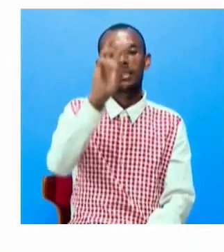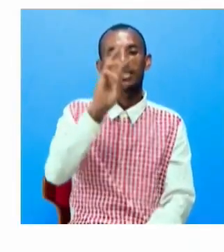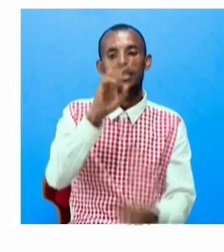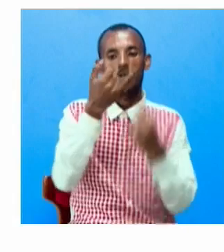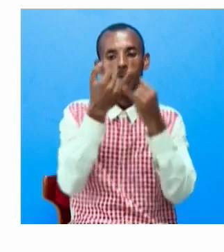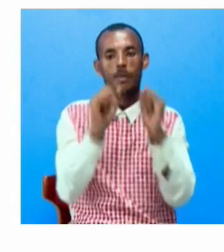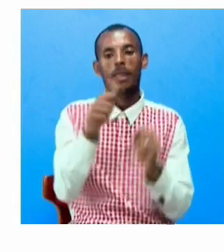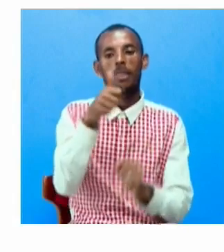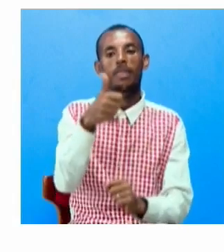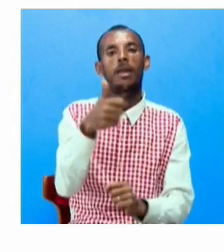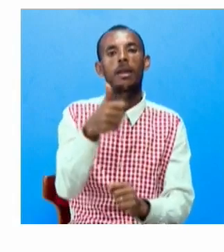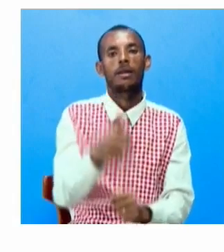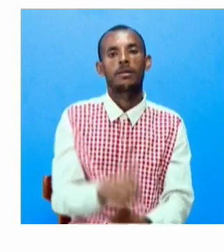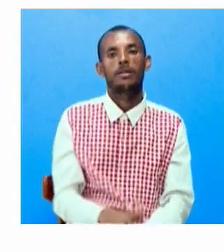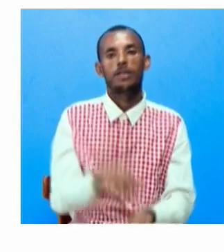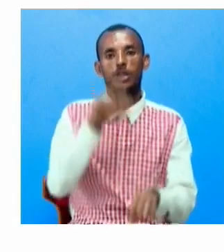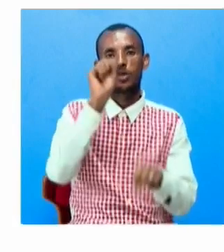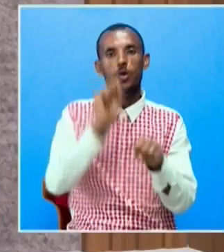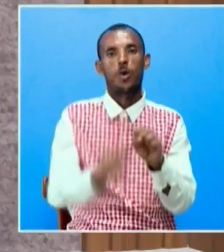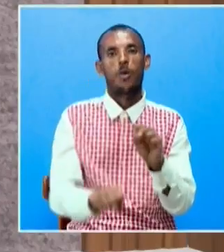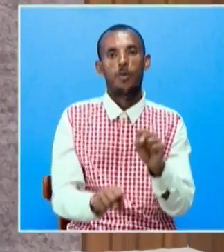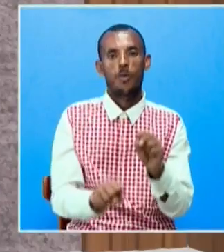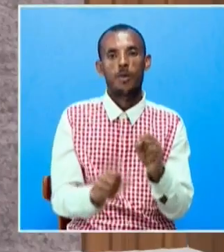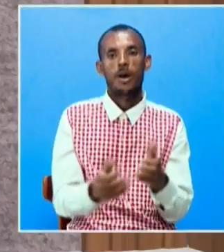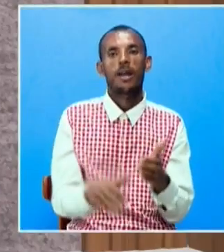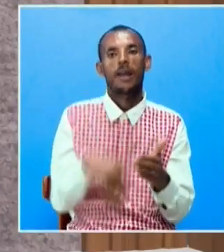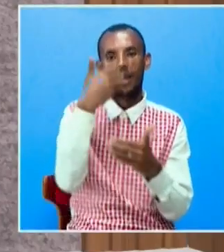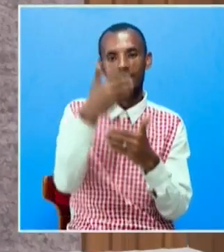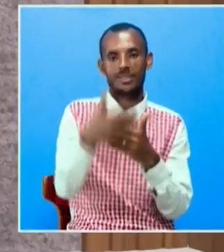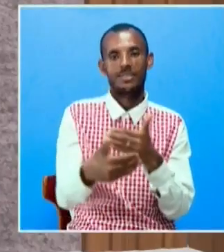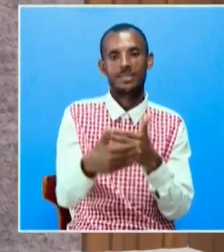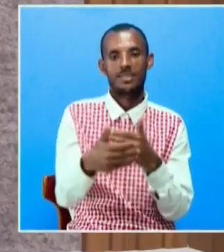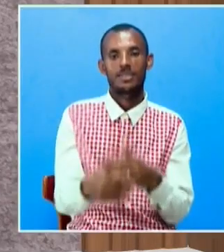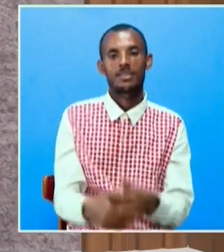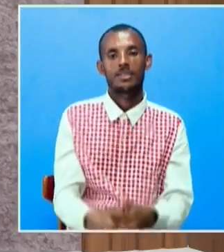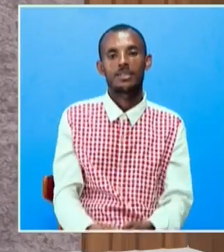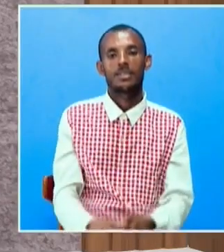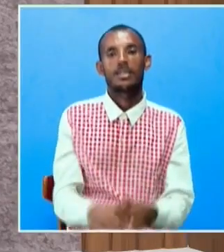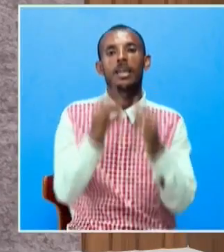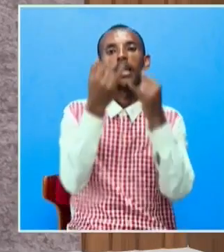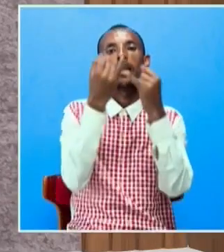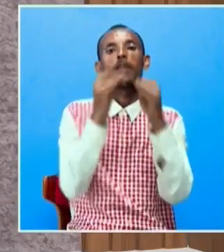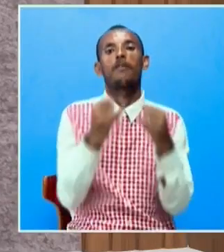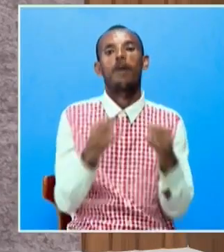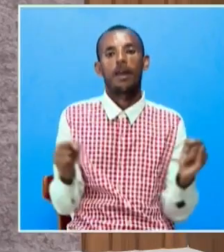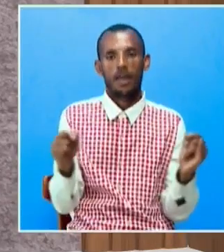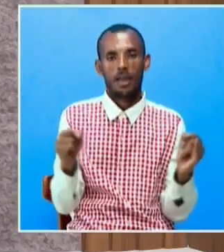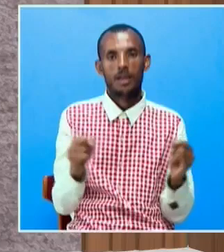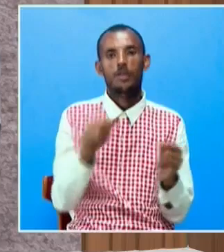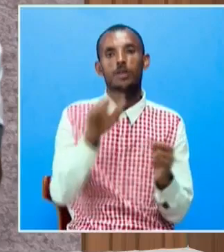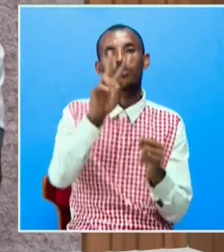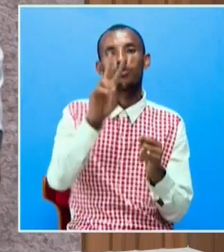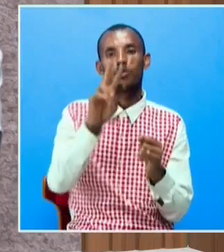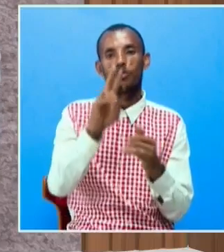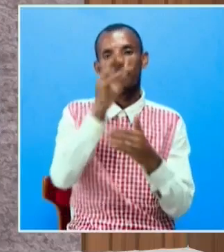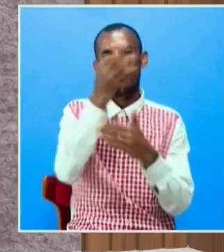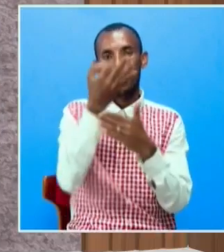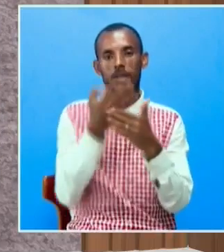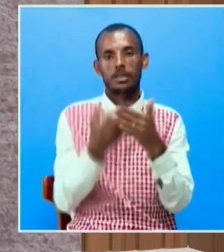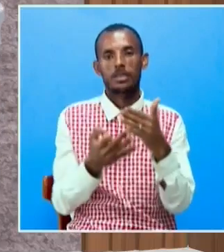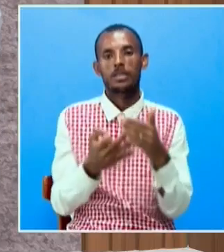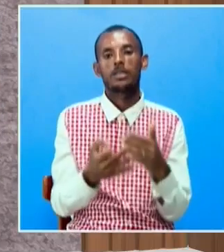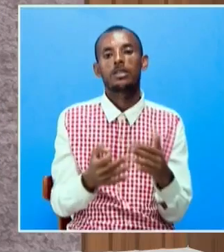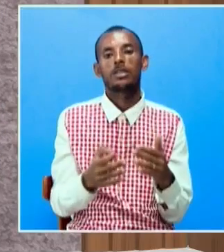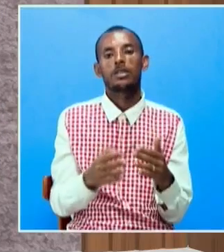36/10. So, next step, dividing. When you divide two fractions, as